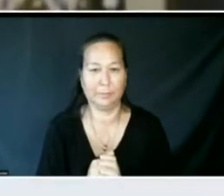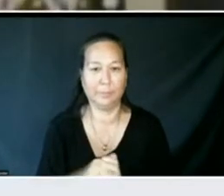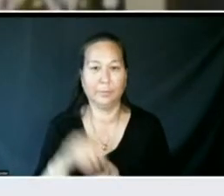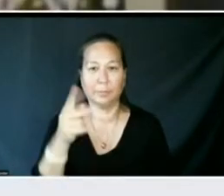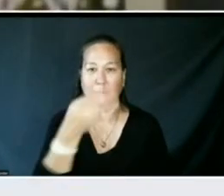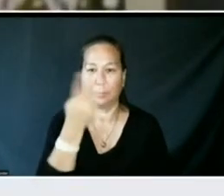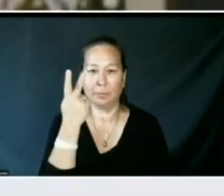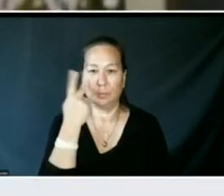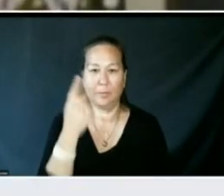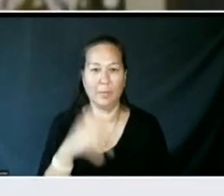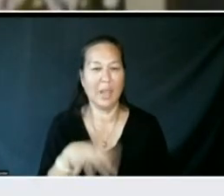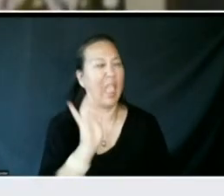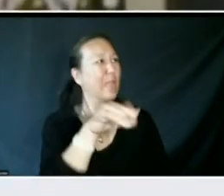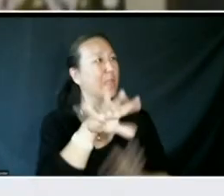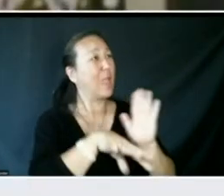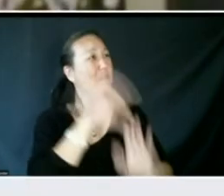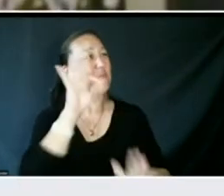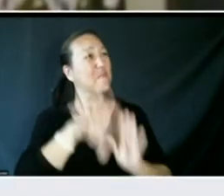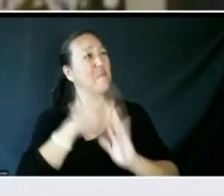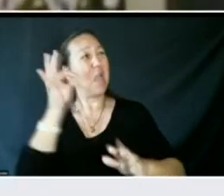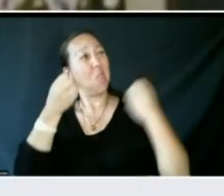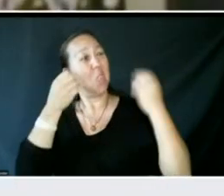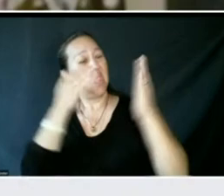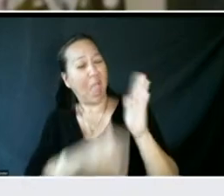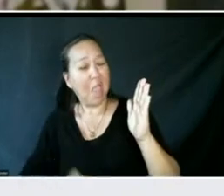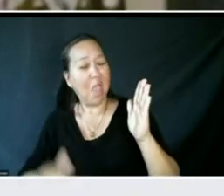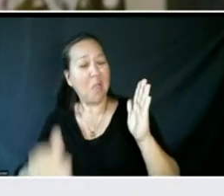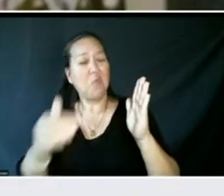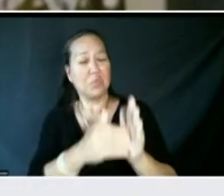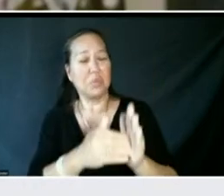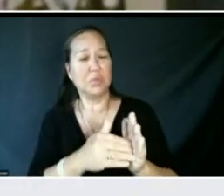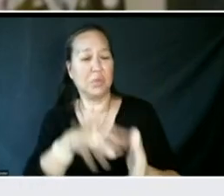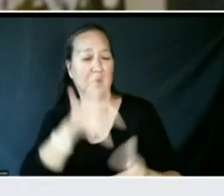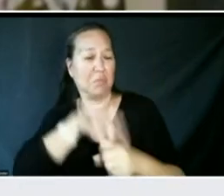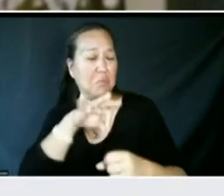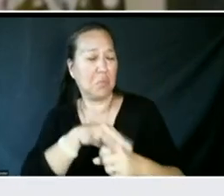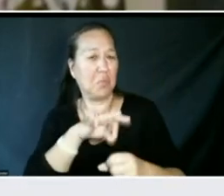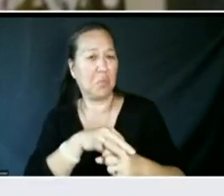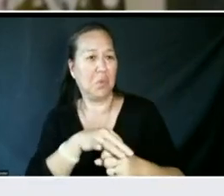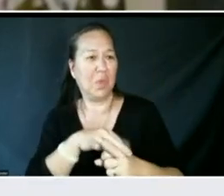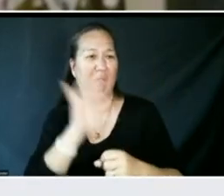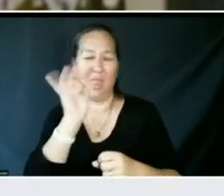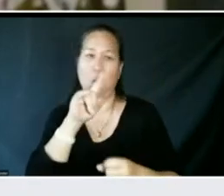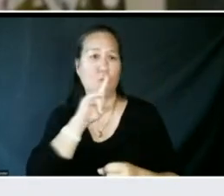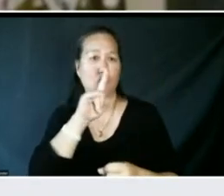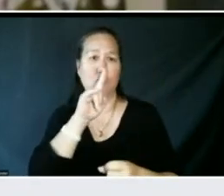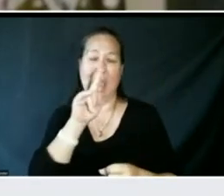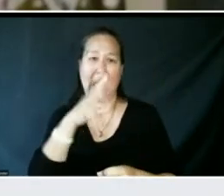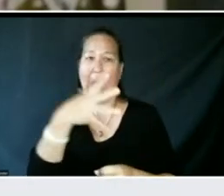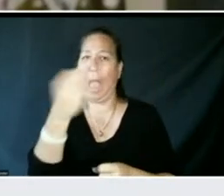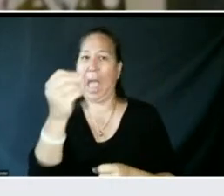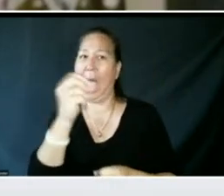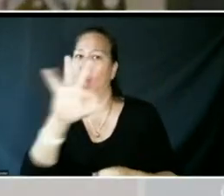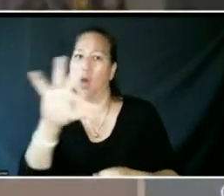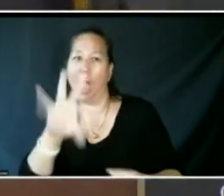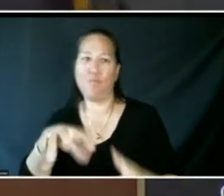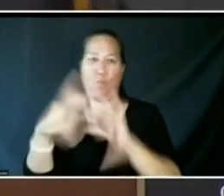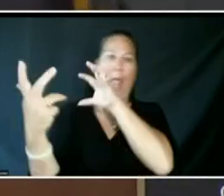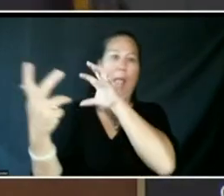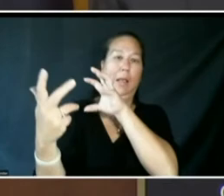They found thousands and thousands of votes that were out of whack, all against me.